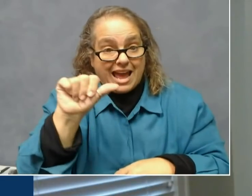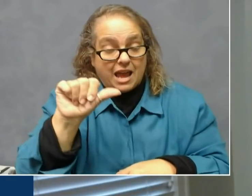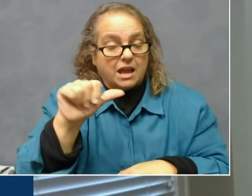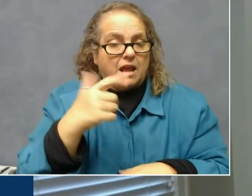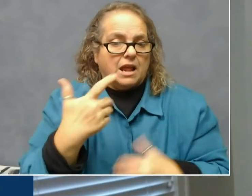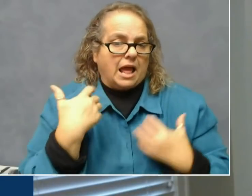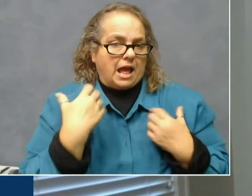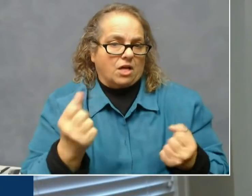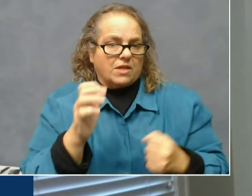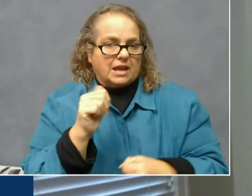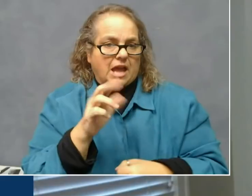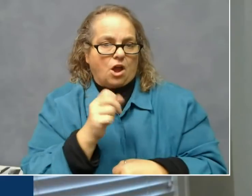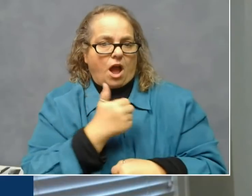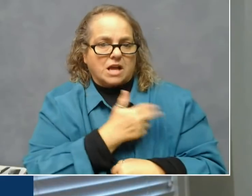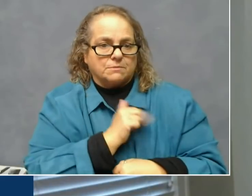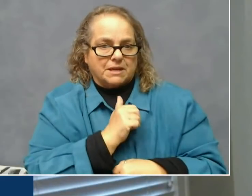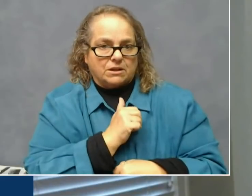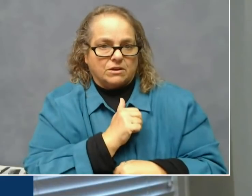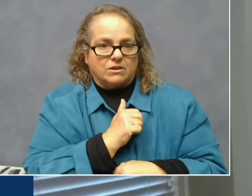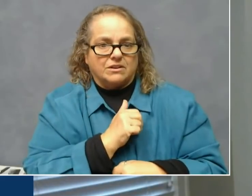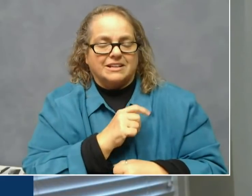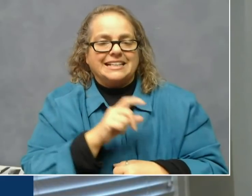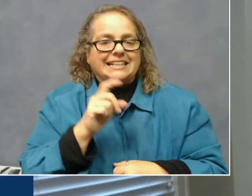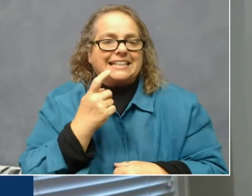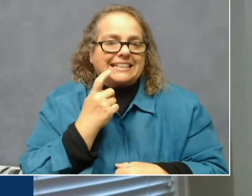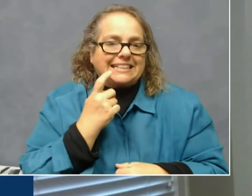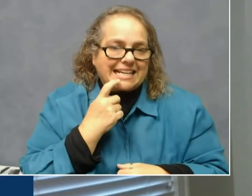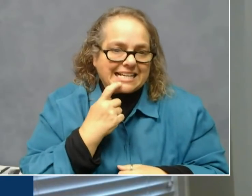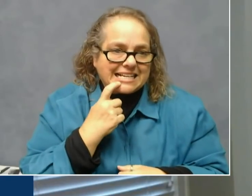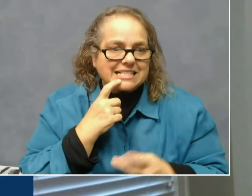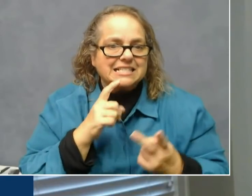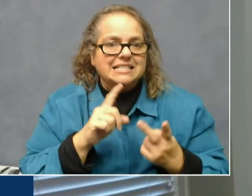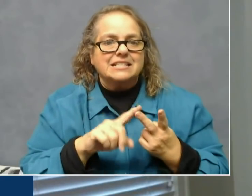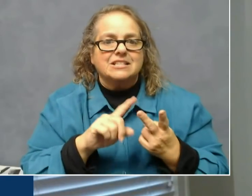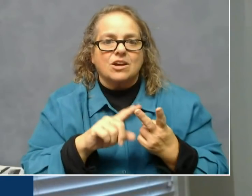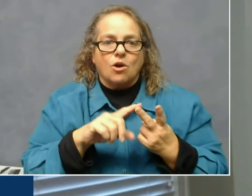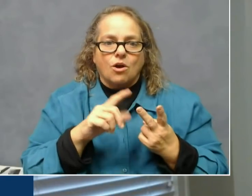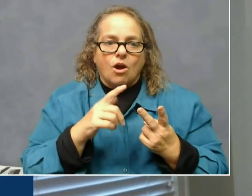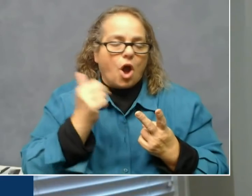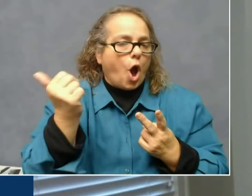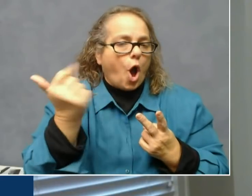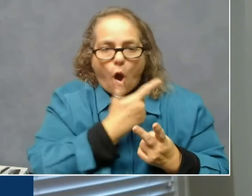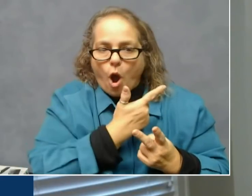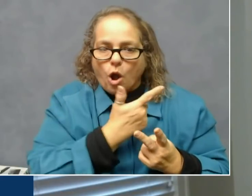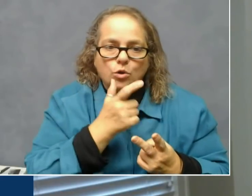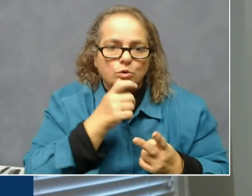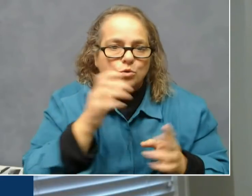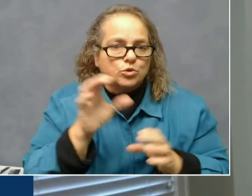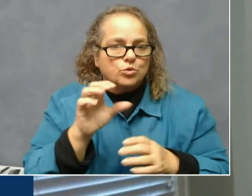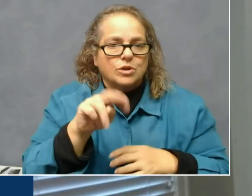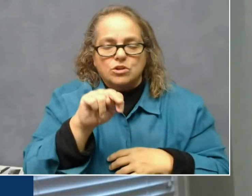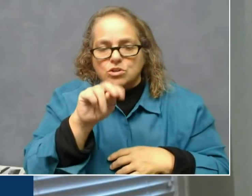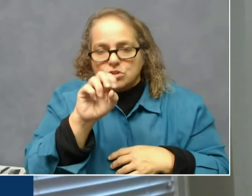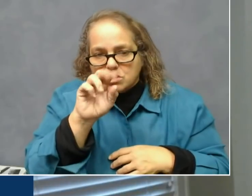I do mean dentists and oral hygienists and others who do non-direct, I